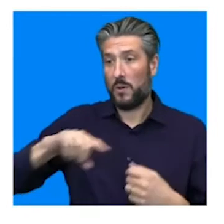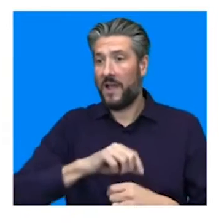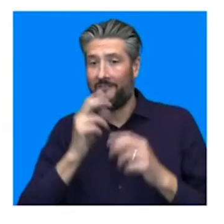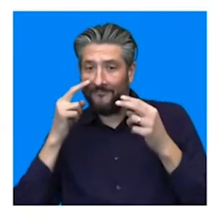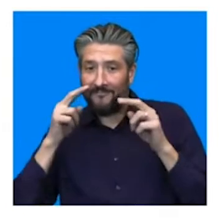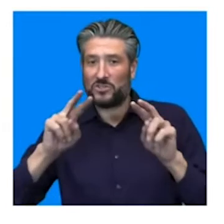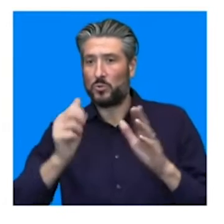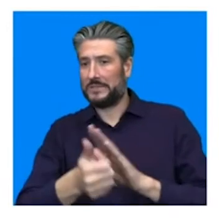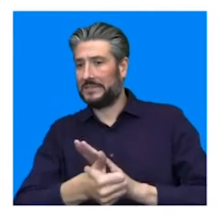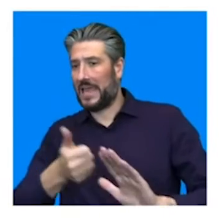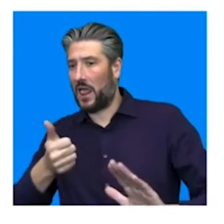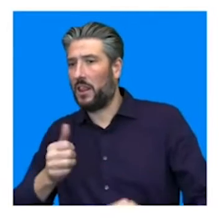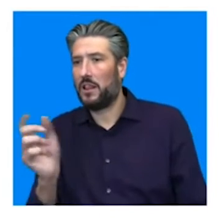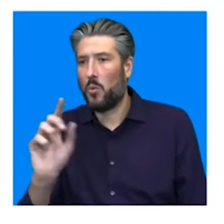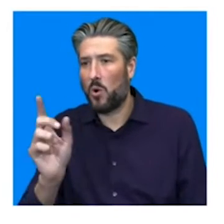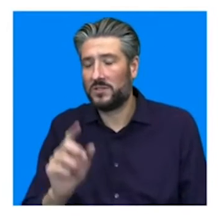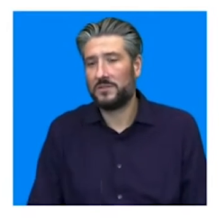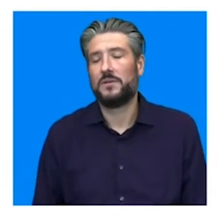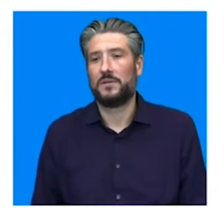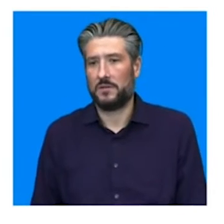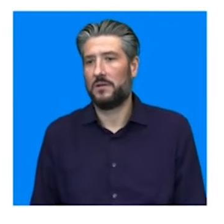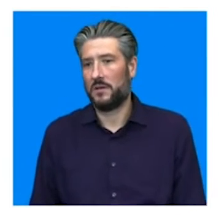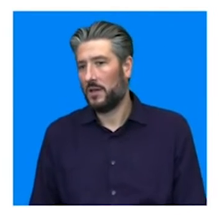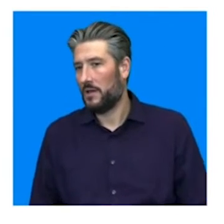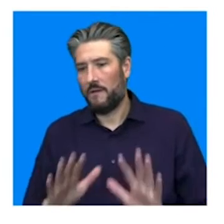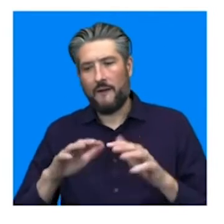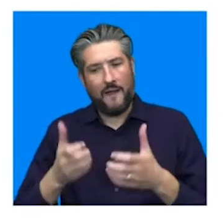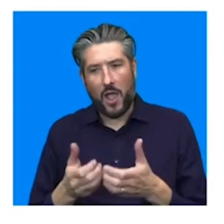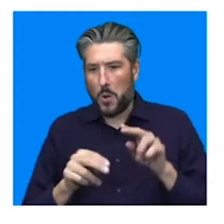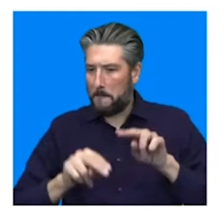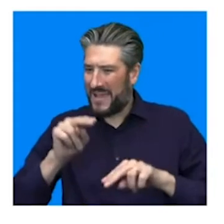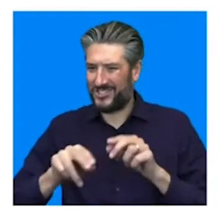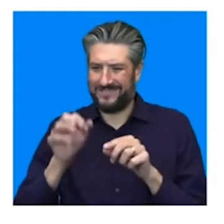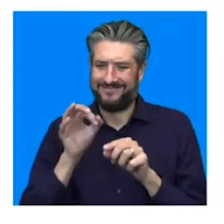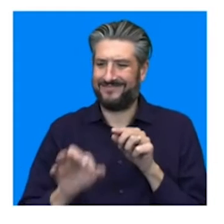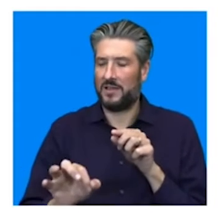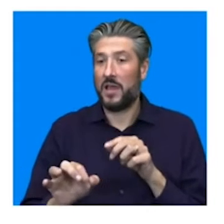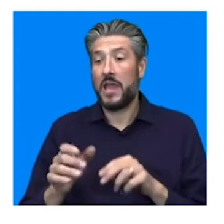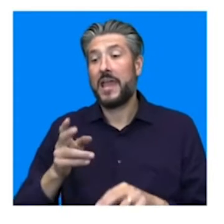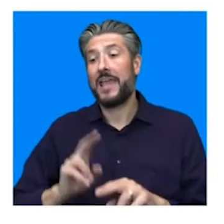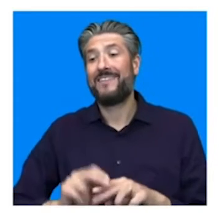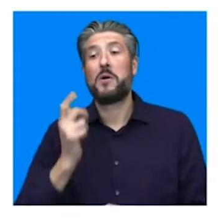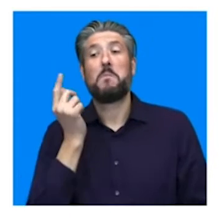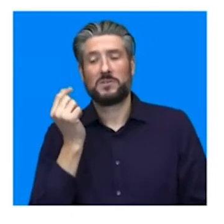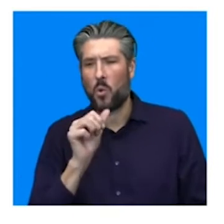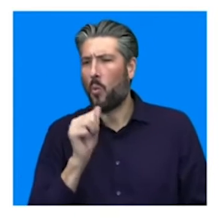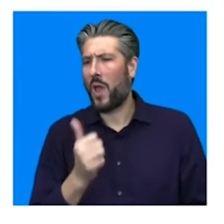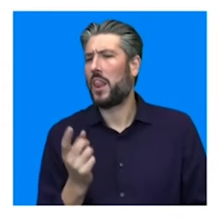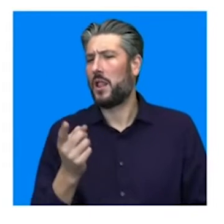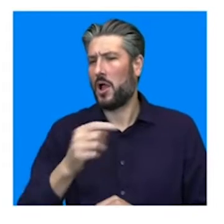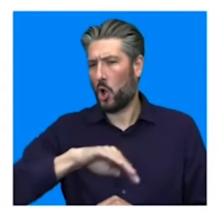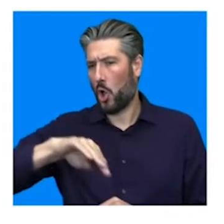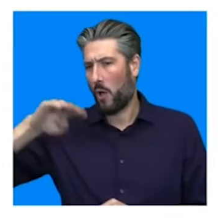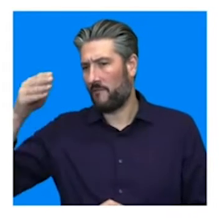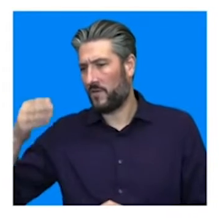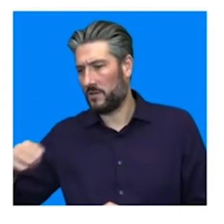like vision, if you could measure it precisely enough, you would tend to get a bell-shaped curve. People at the